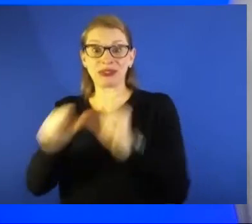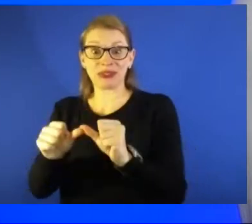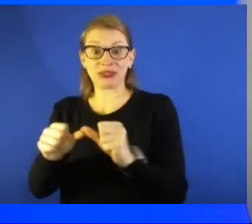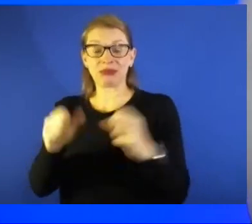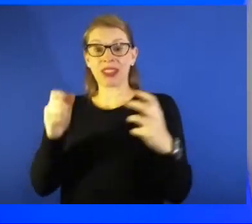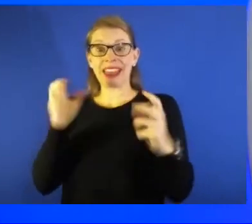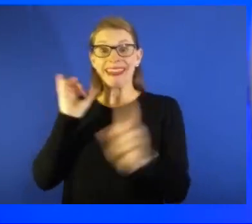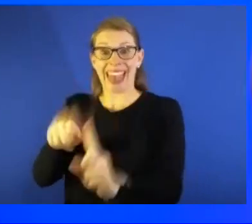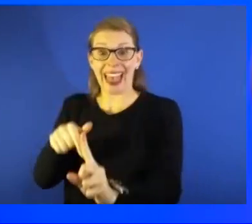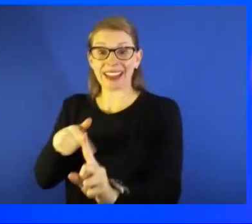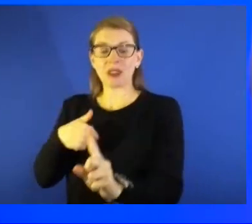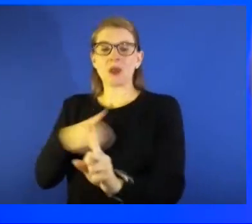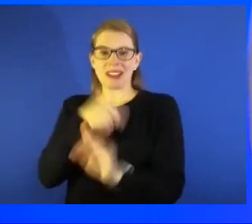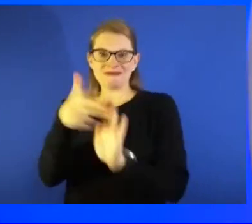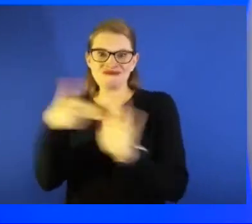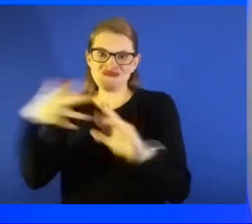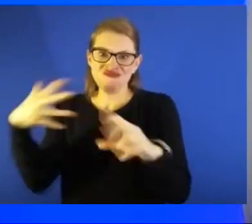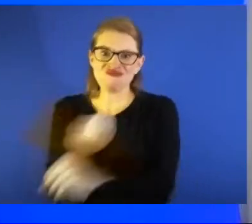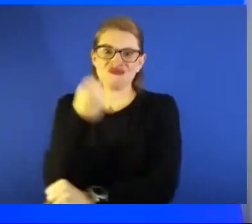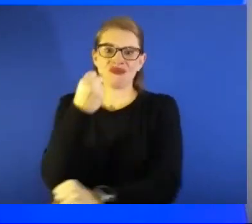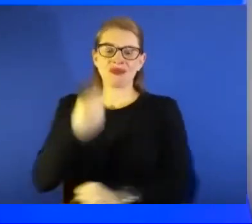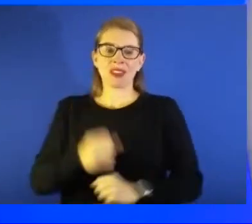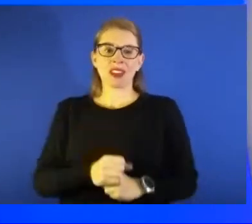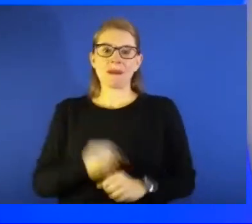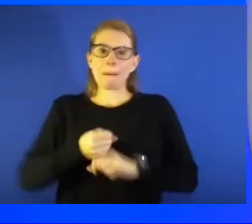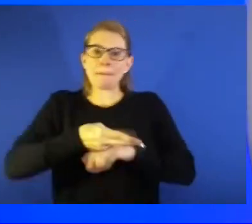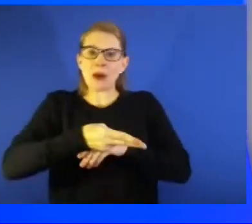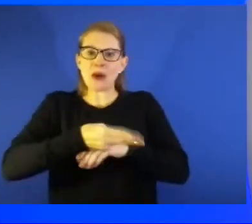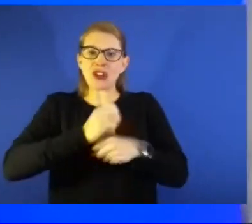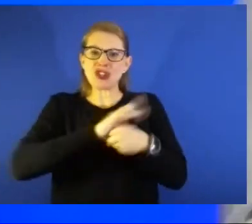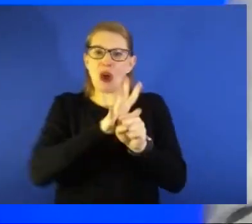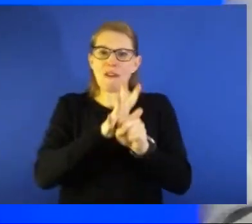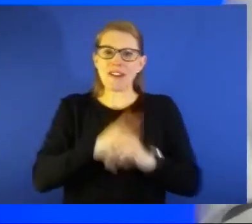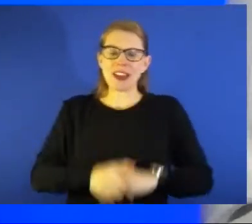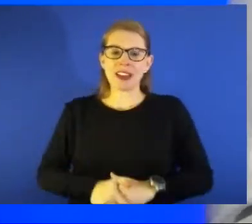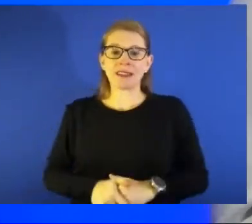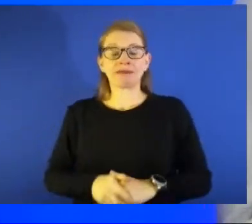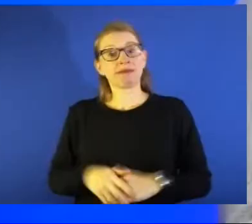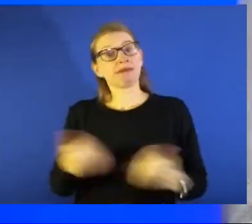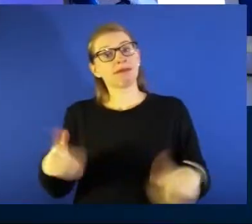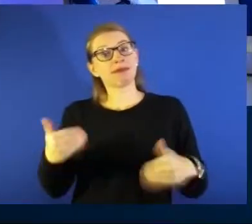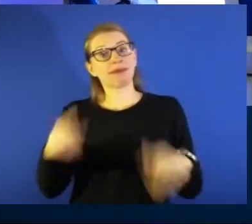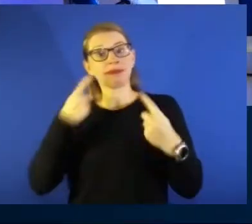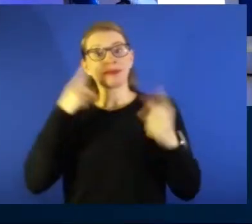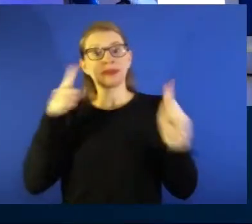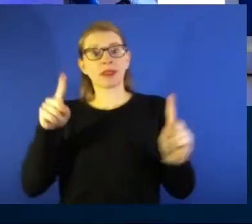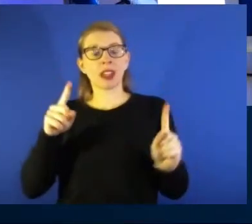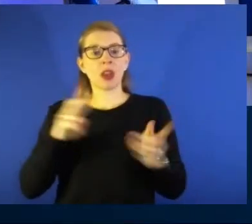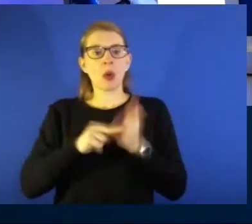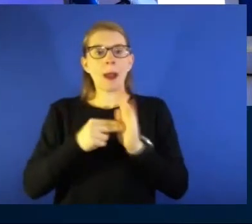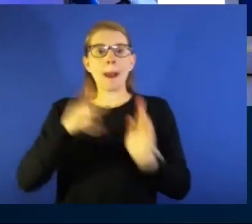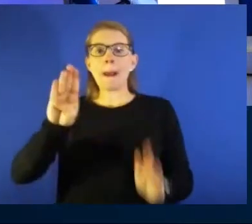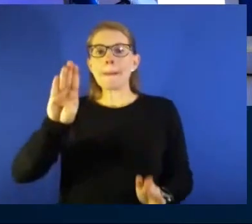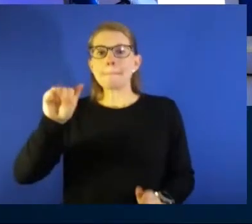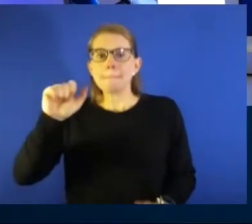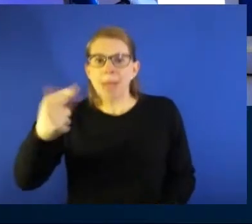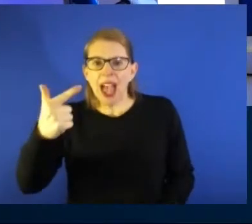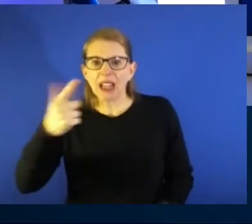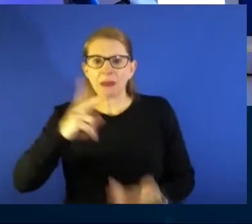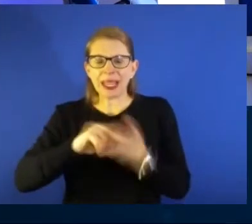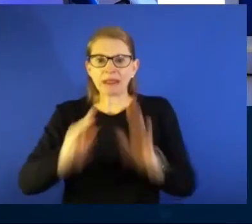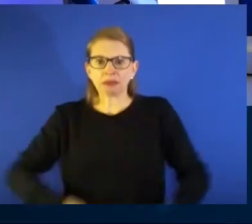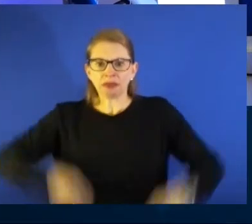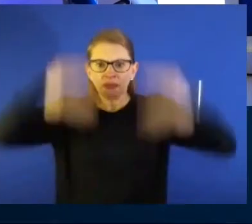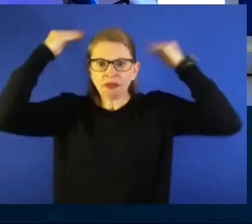won a bout with COVID this time. And so it was a big deal. What does that mean to bag them? Are you just putting a bag over them? No,